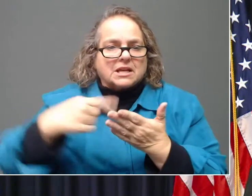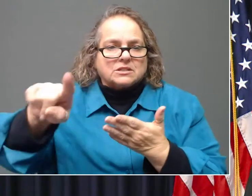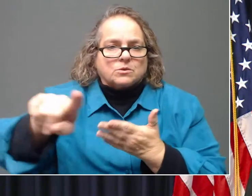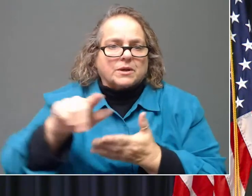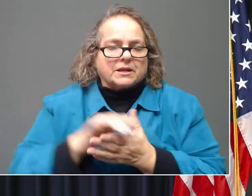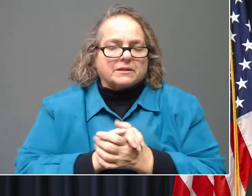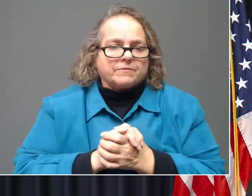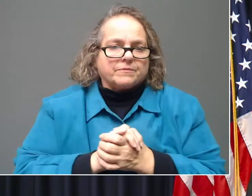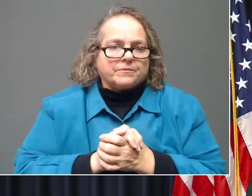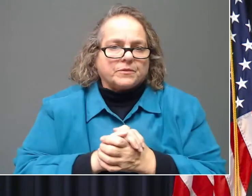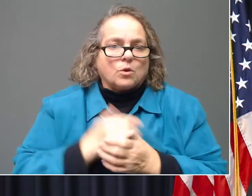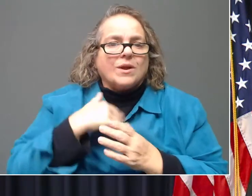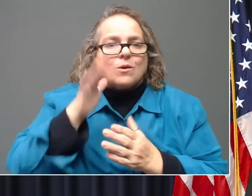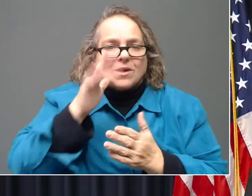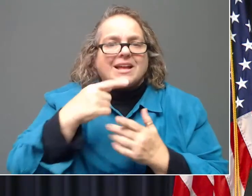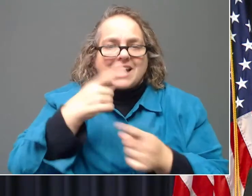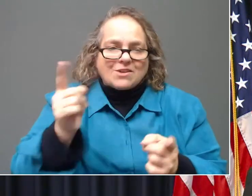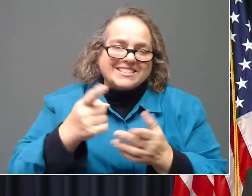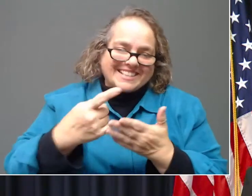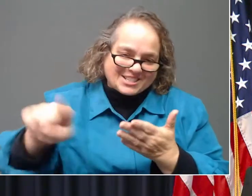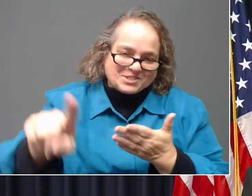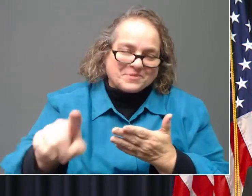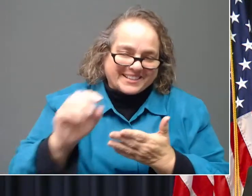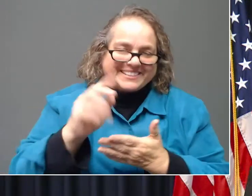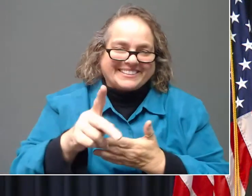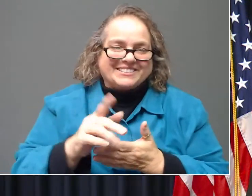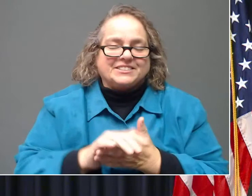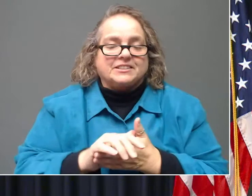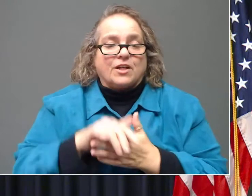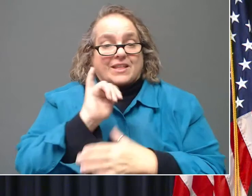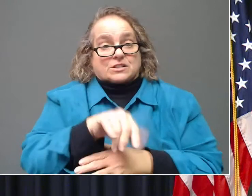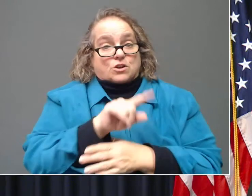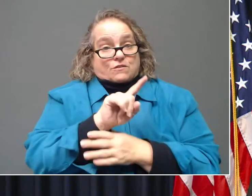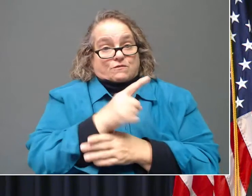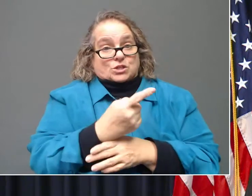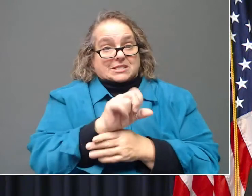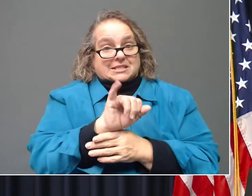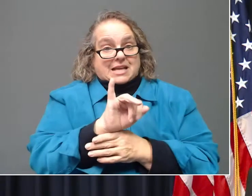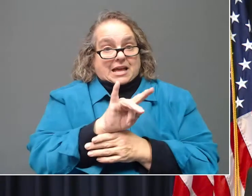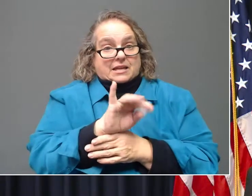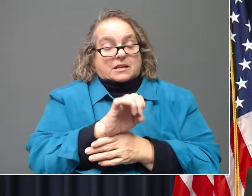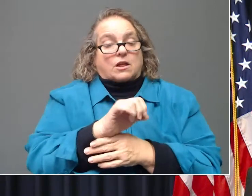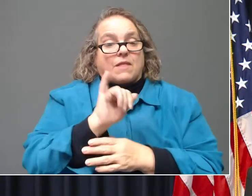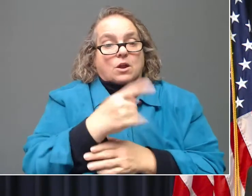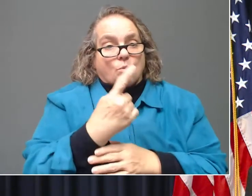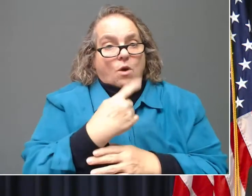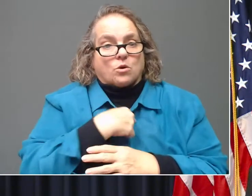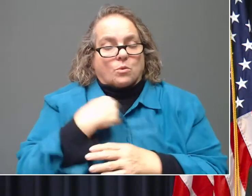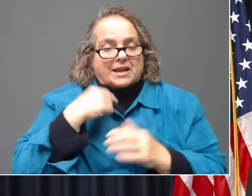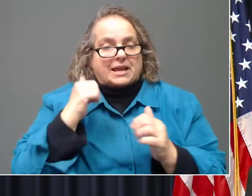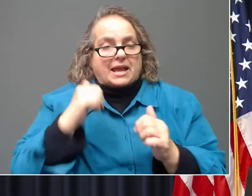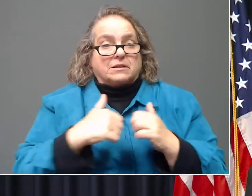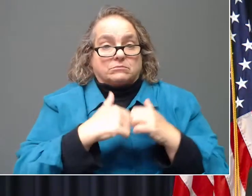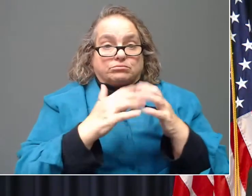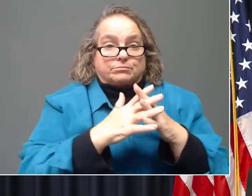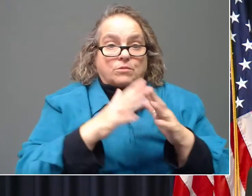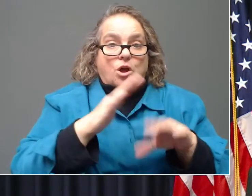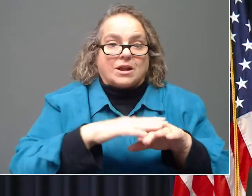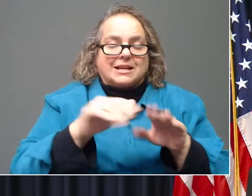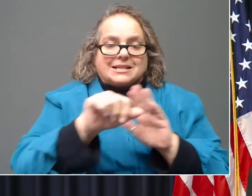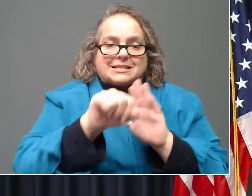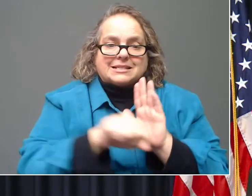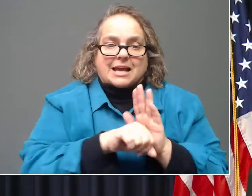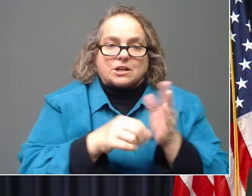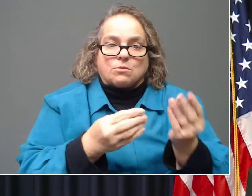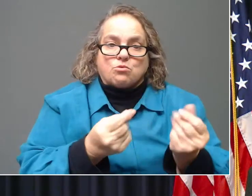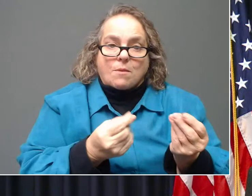Well, we're going to announce them next week. This is just the first site. It's one that we could stand up that is on state property. It has a